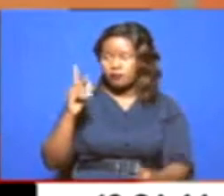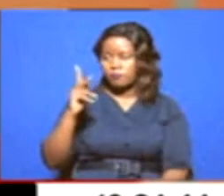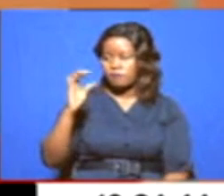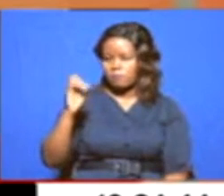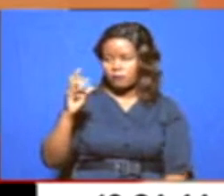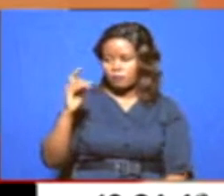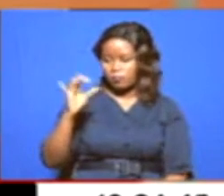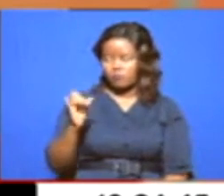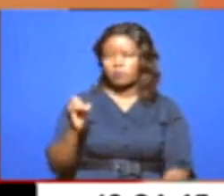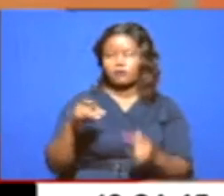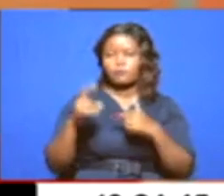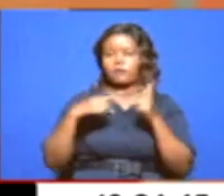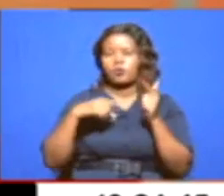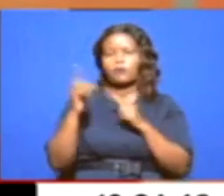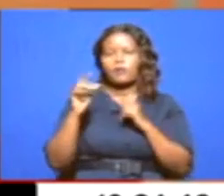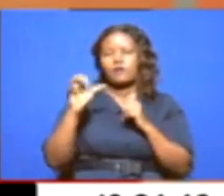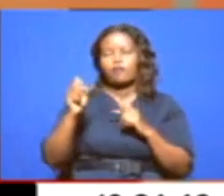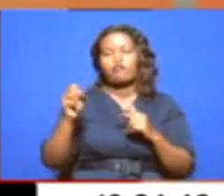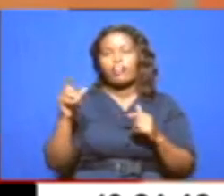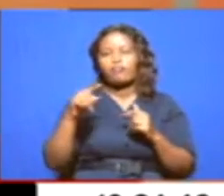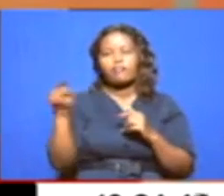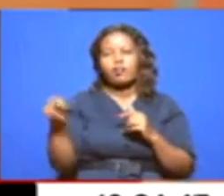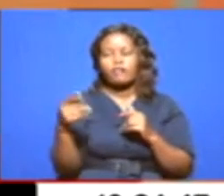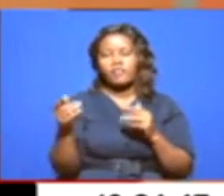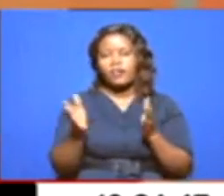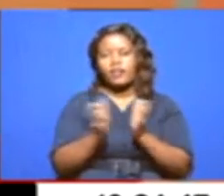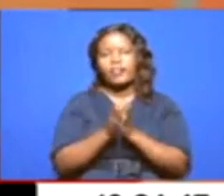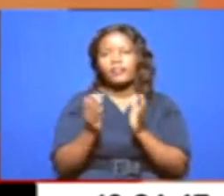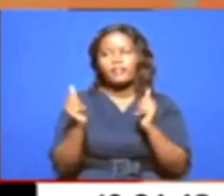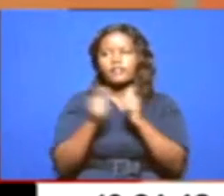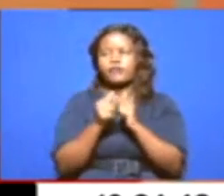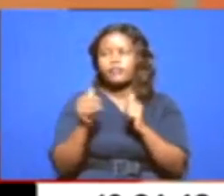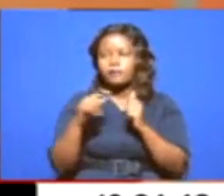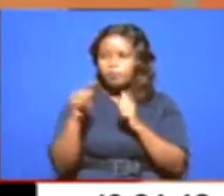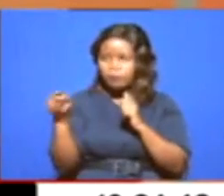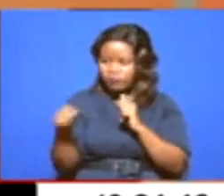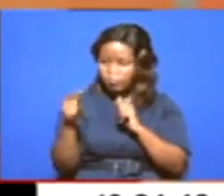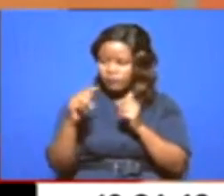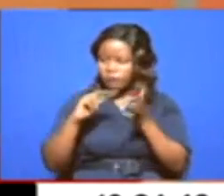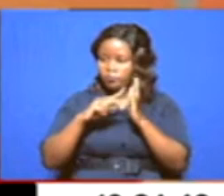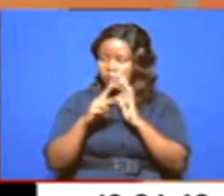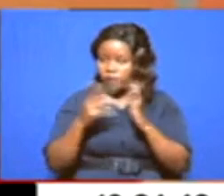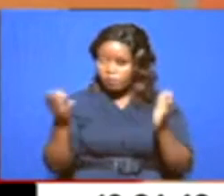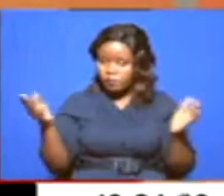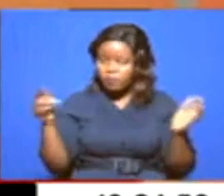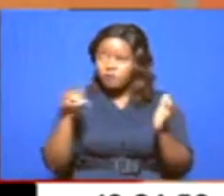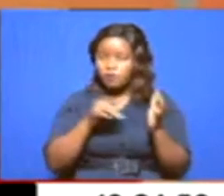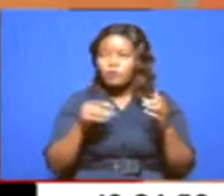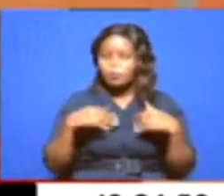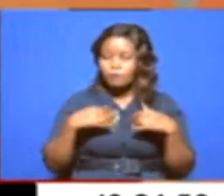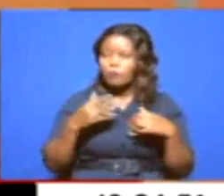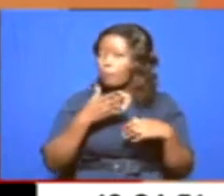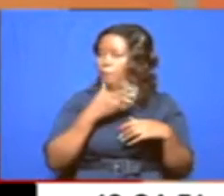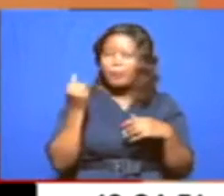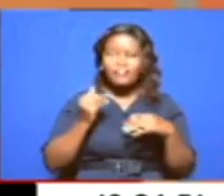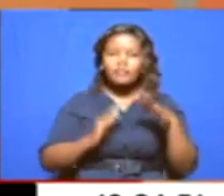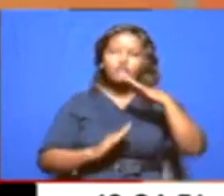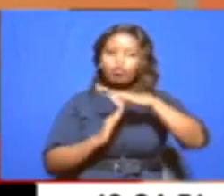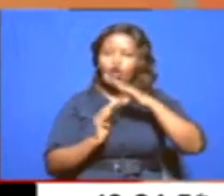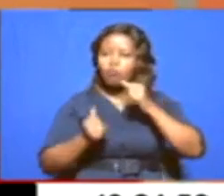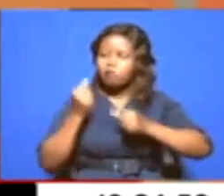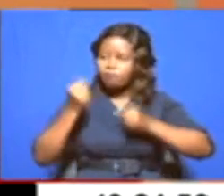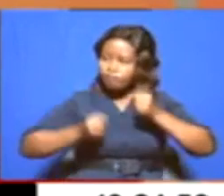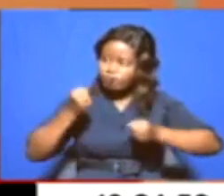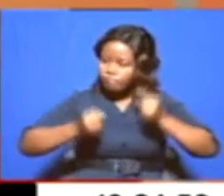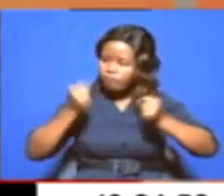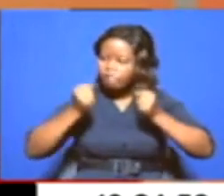5,000 half marathon and the 10K. So you can see now the kind of athletes that we have. We are going to